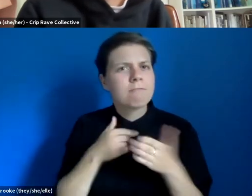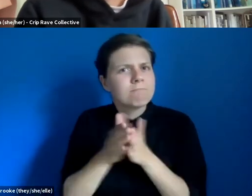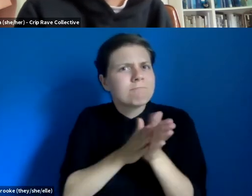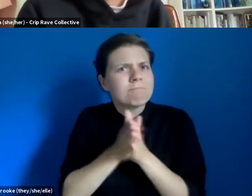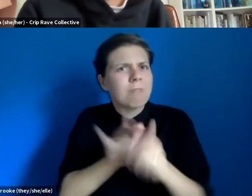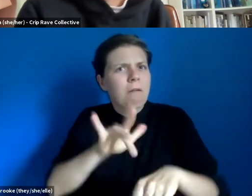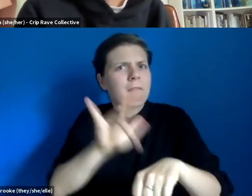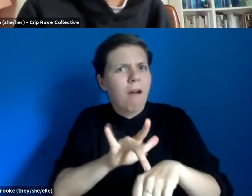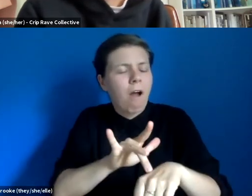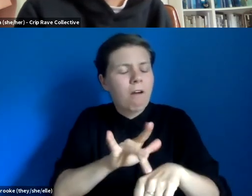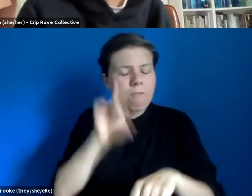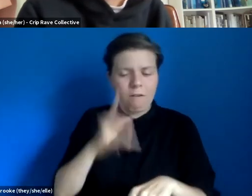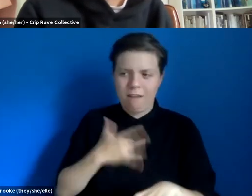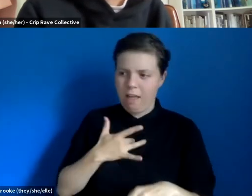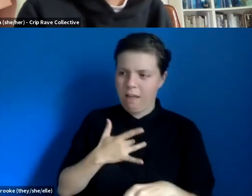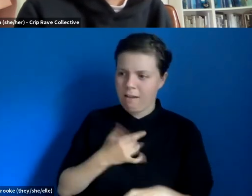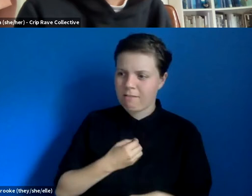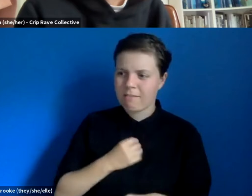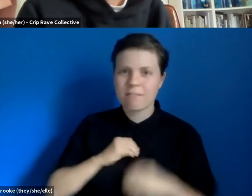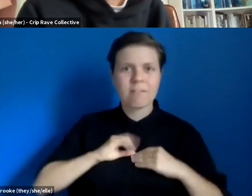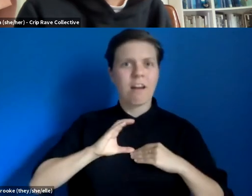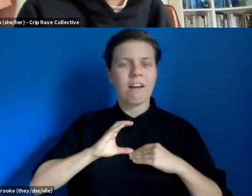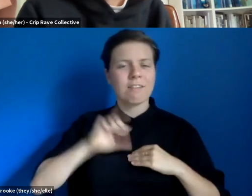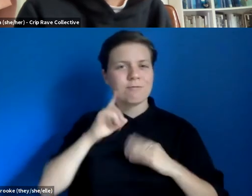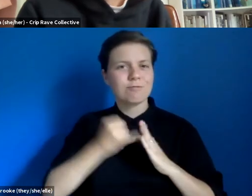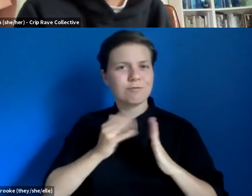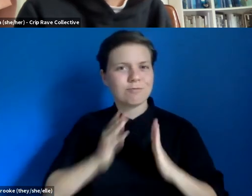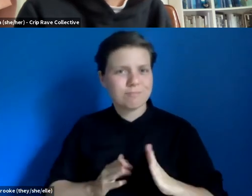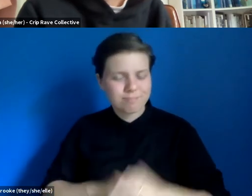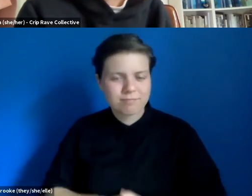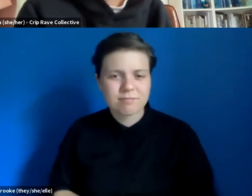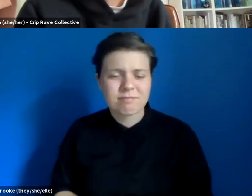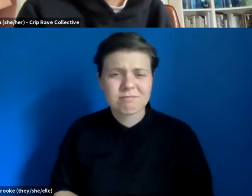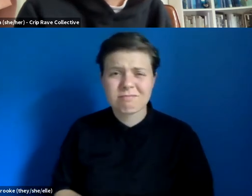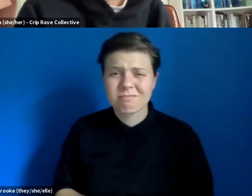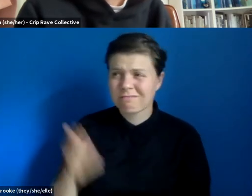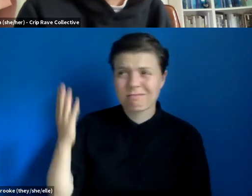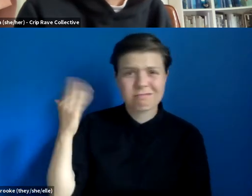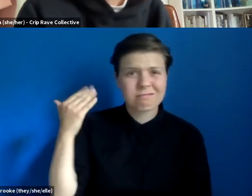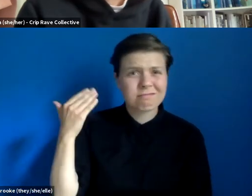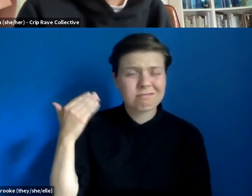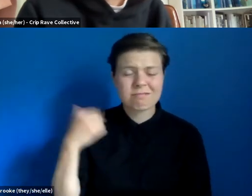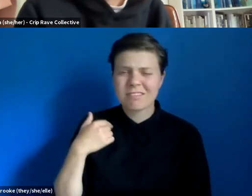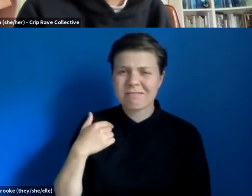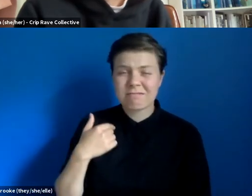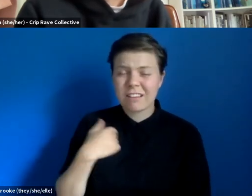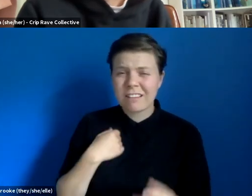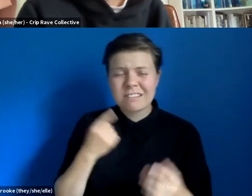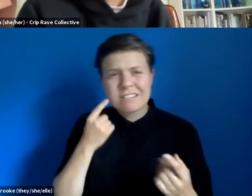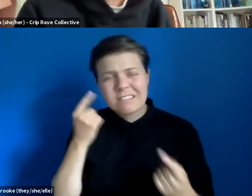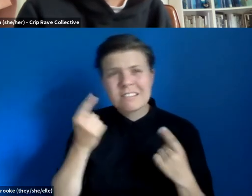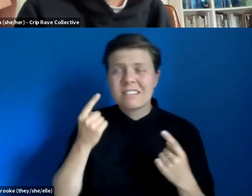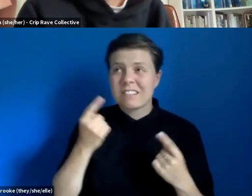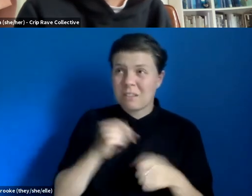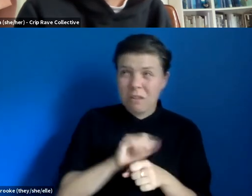we spoke about remote jamming, I was worried that those opportunities would take a while to come back